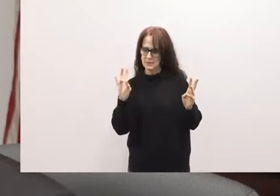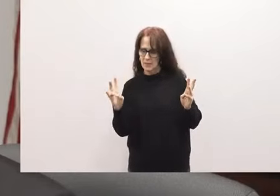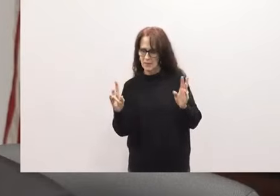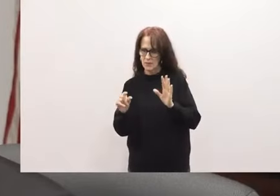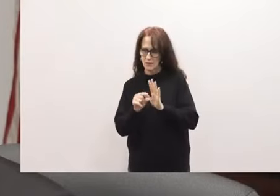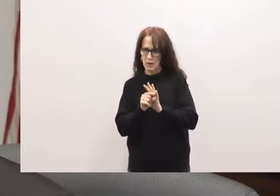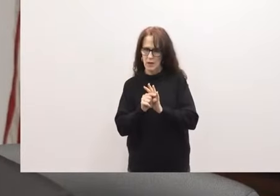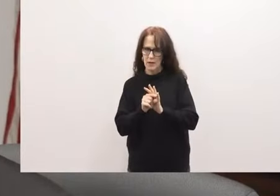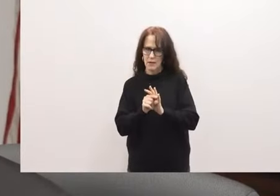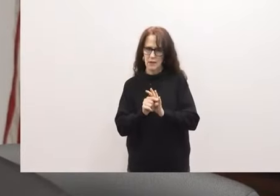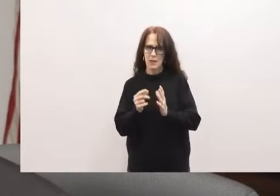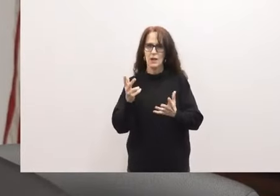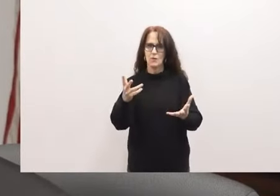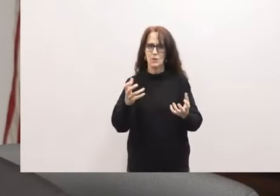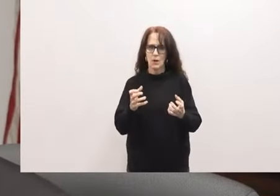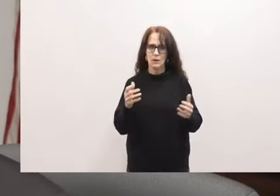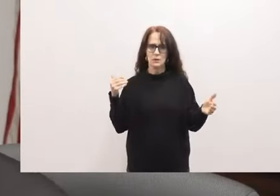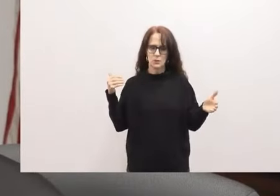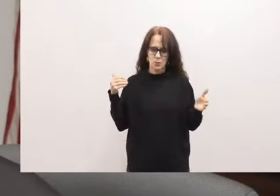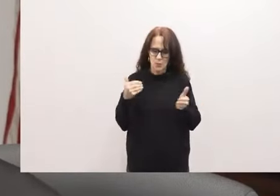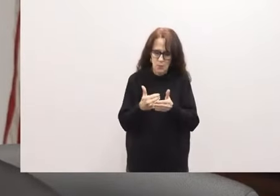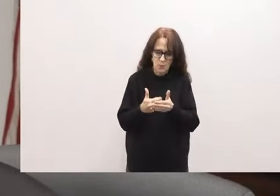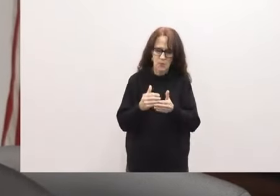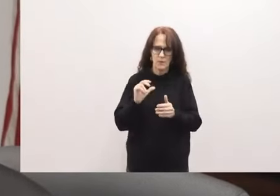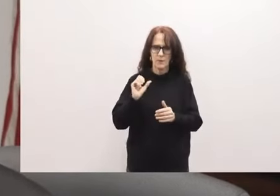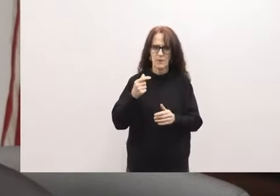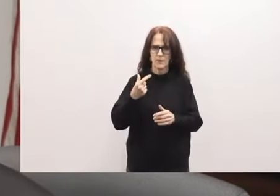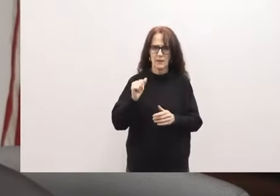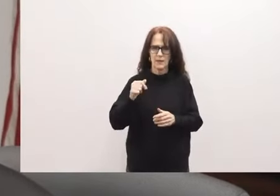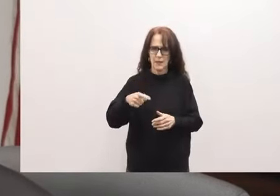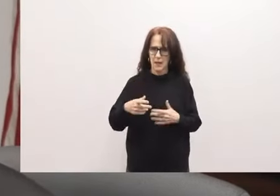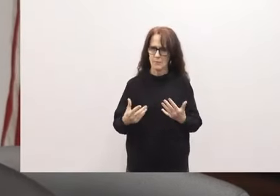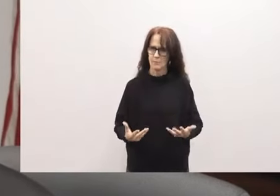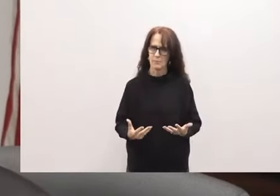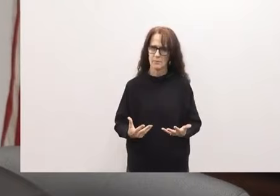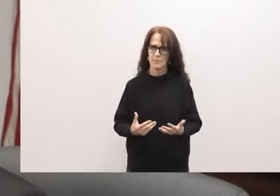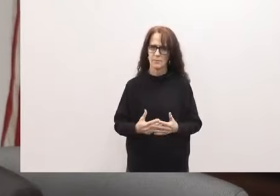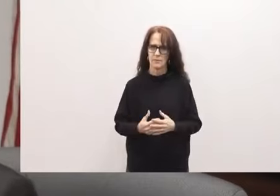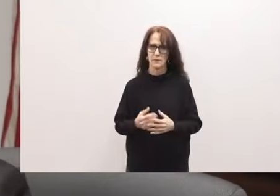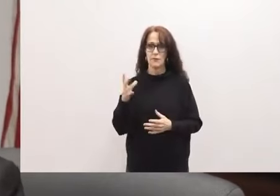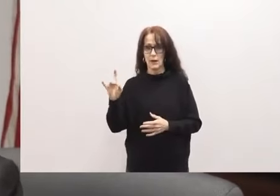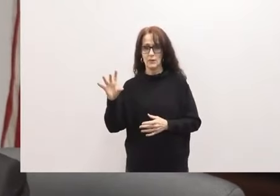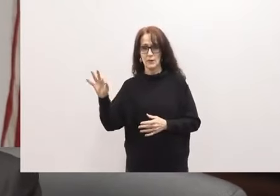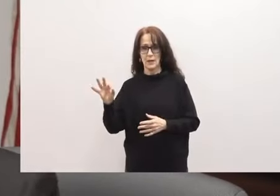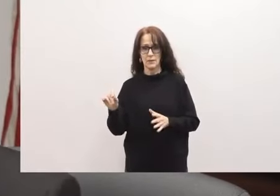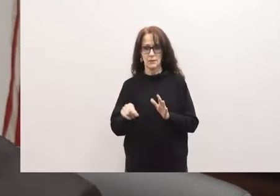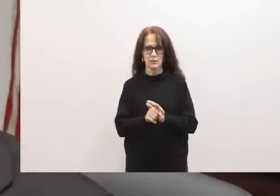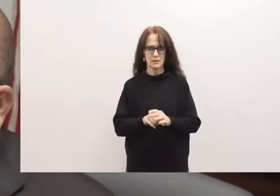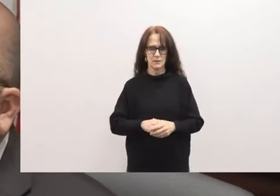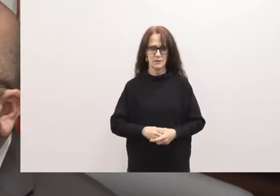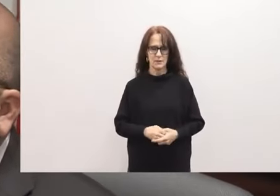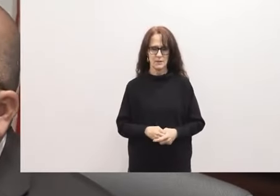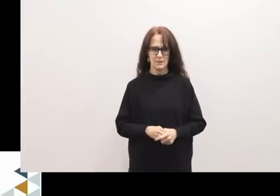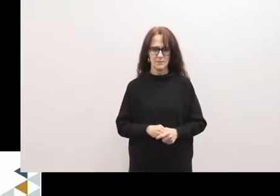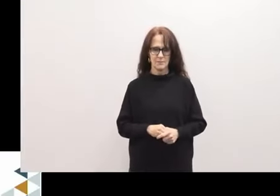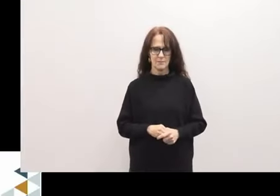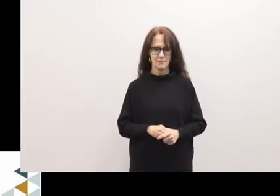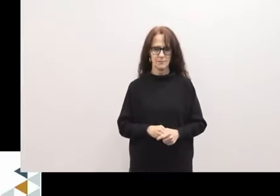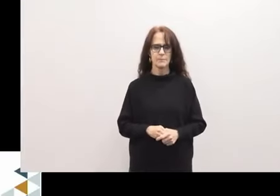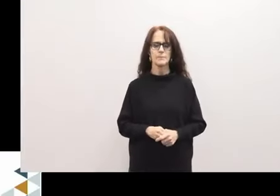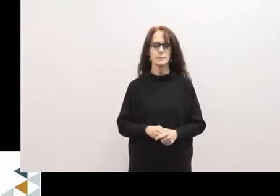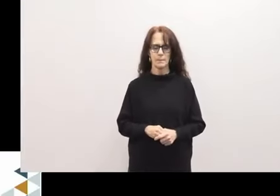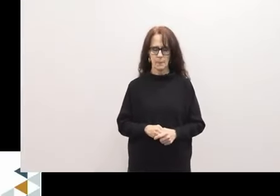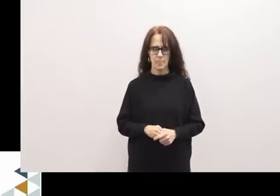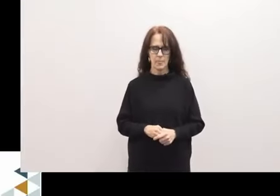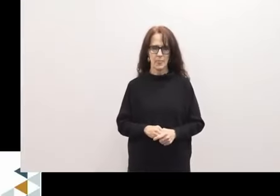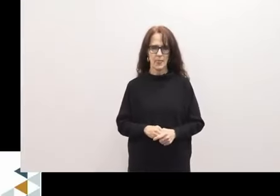ideally we want to be diminishing the mm-hmm. gaps, right, by the time they get to eighth grade or ninth grade algebra? I think as we get